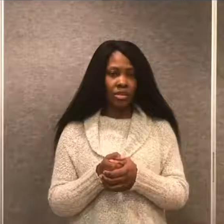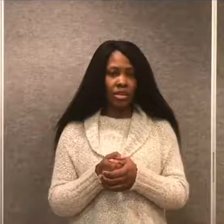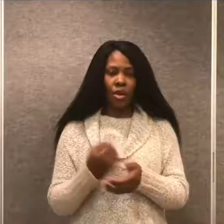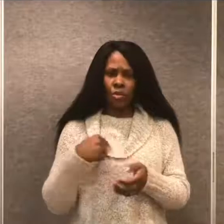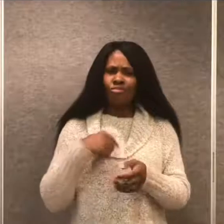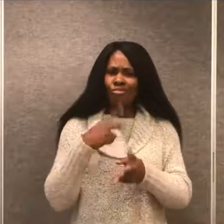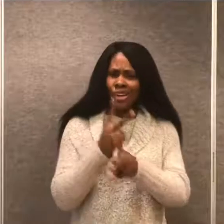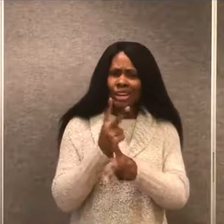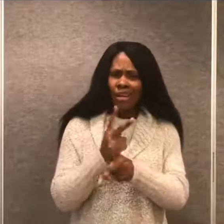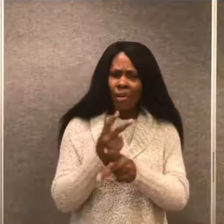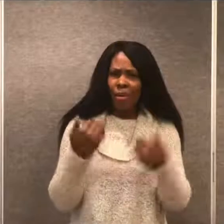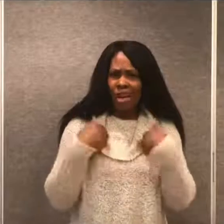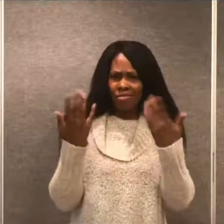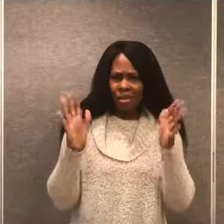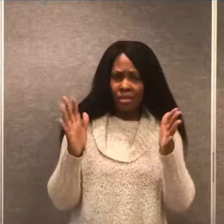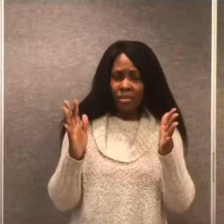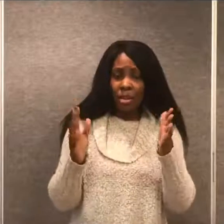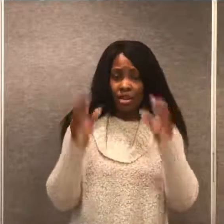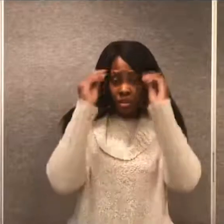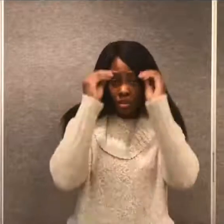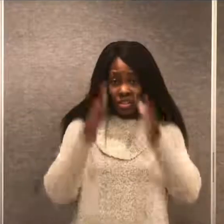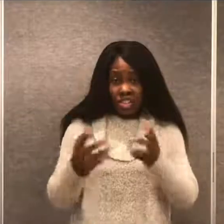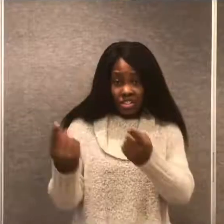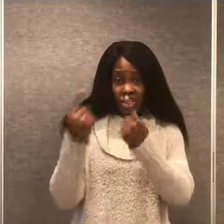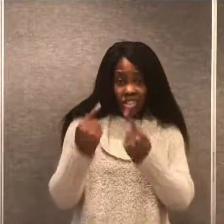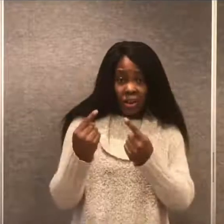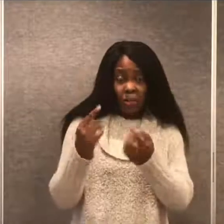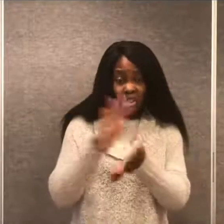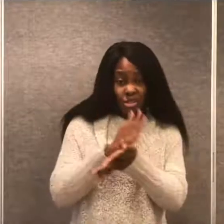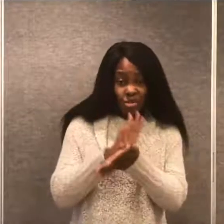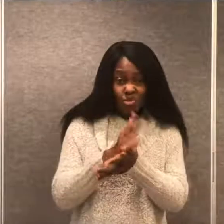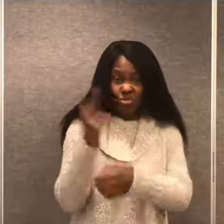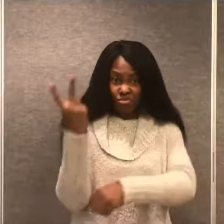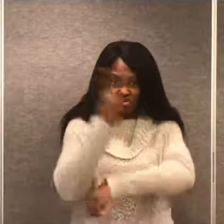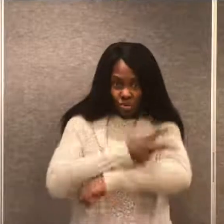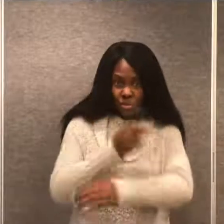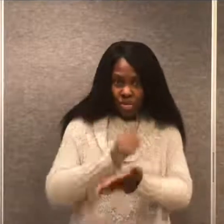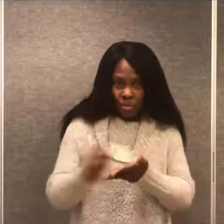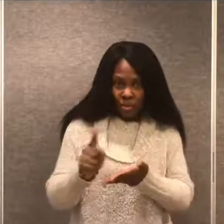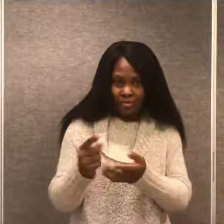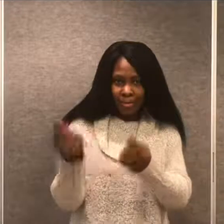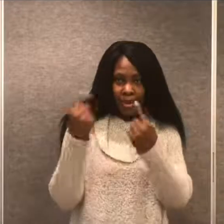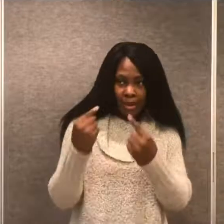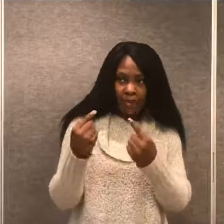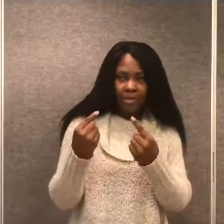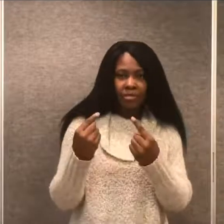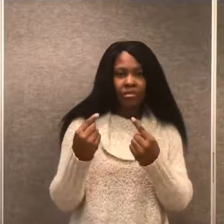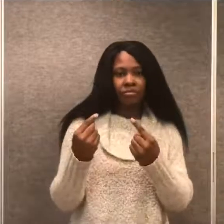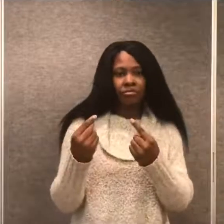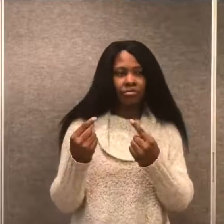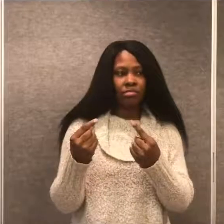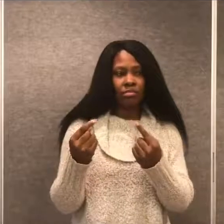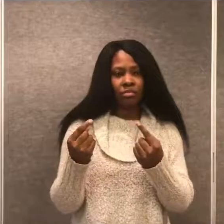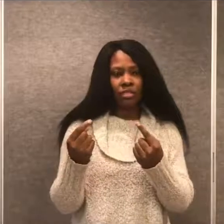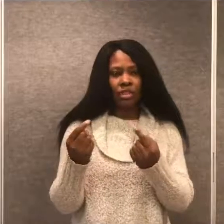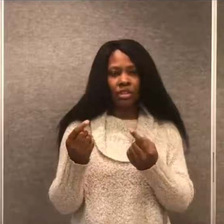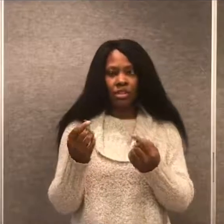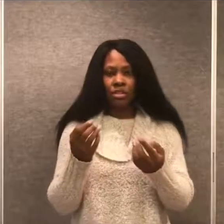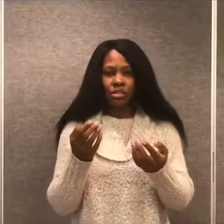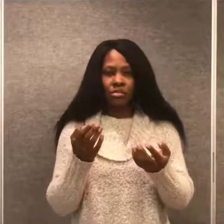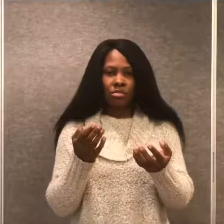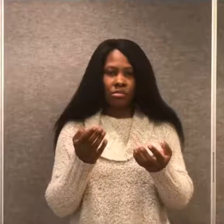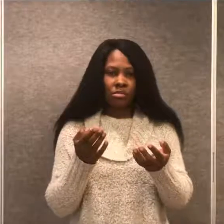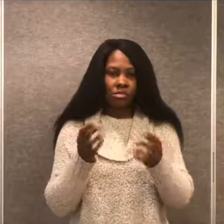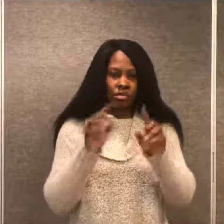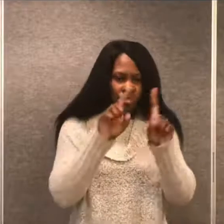what we already had. So the teachers were coming in 2 days a week, teaching from the classrooms. All they got to do is come in, go through the protocols of the screening, then go into the classrooms, and